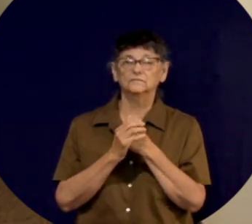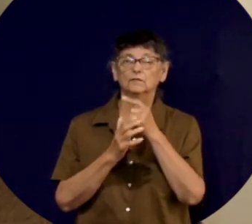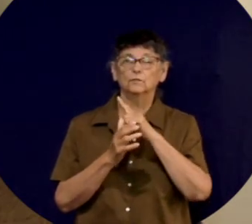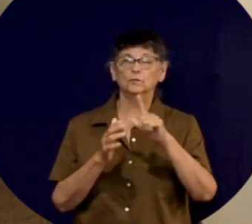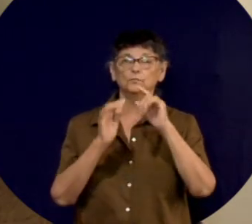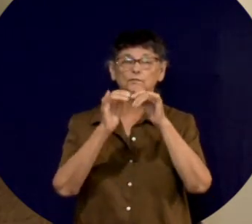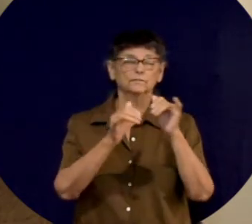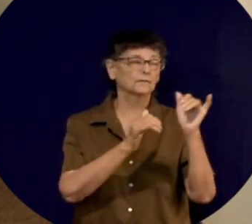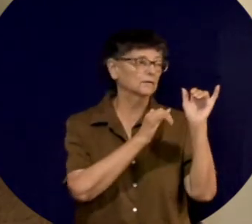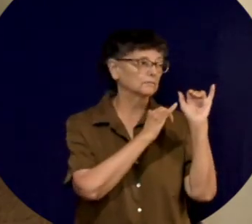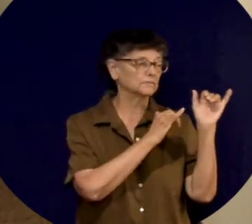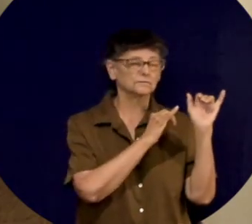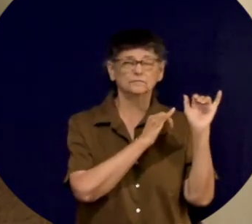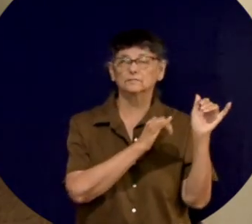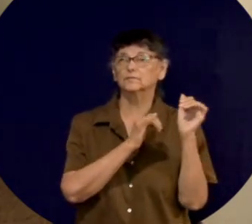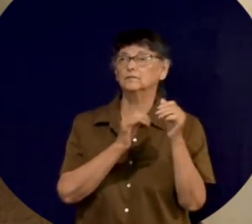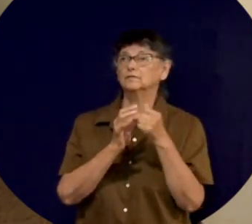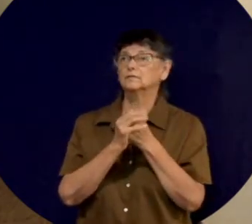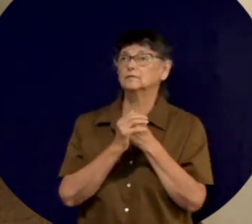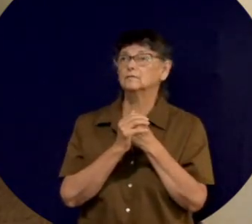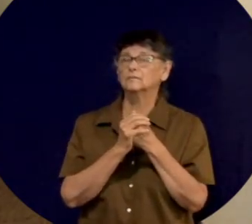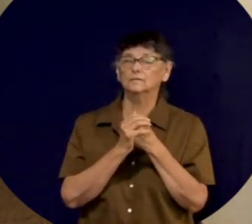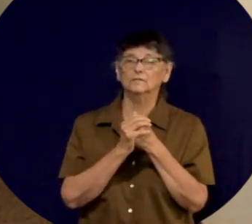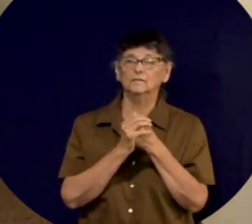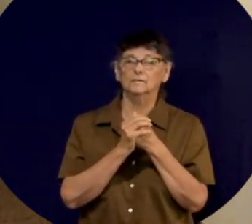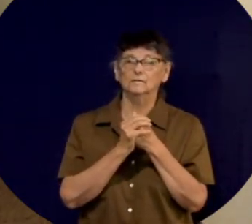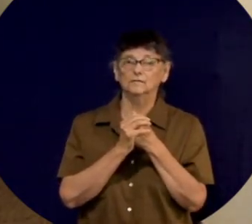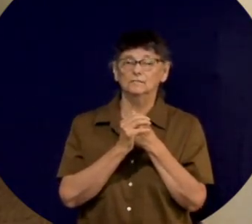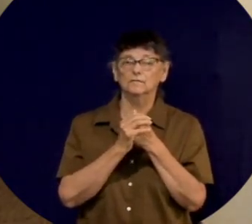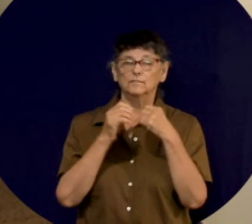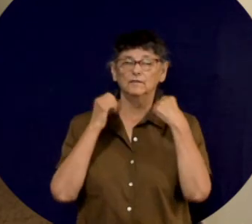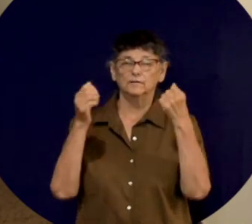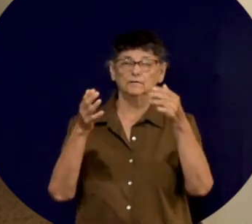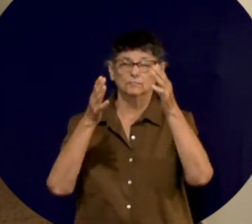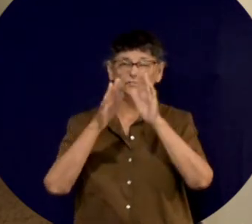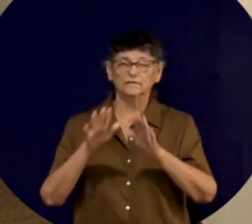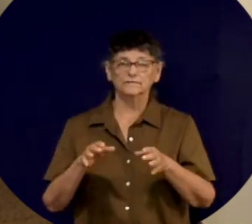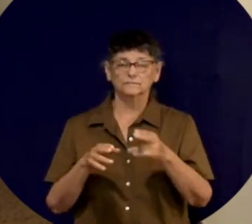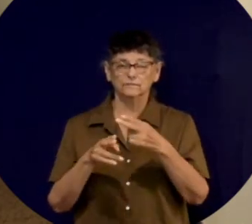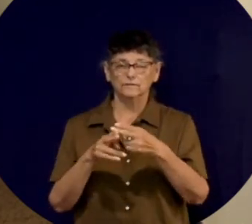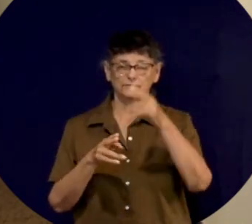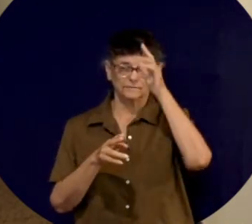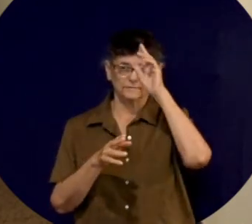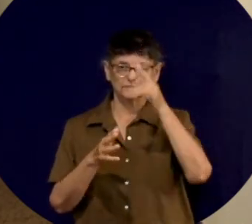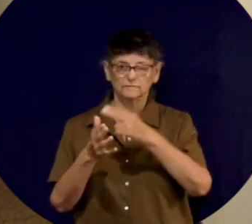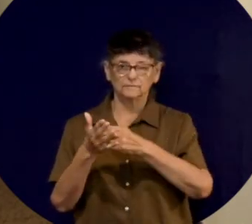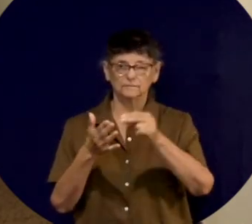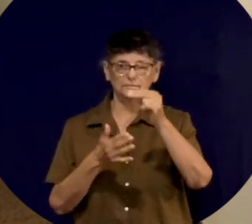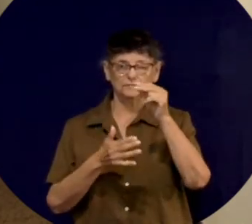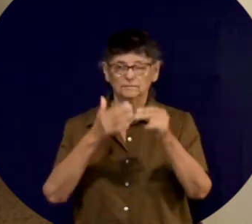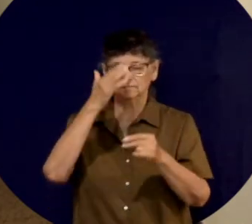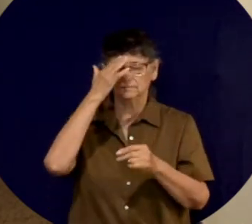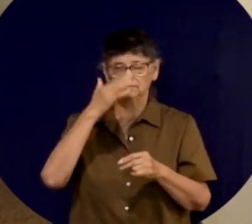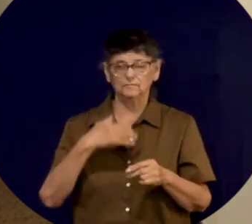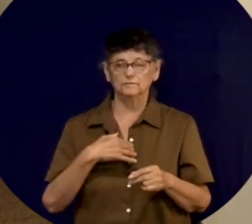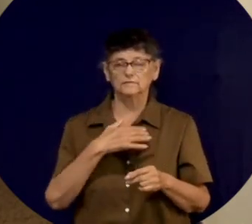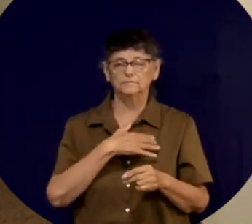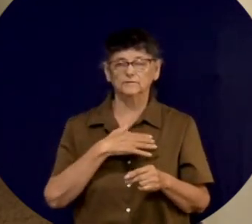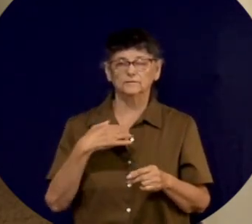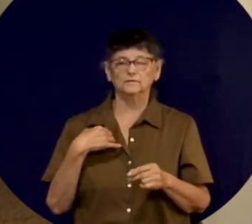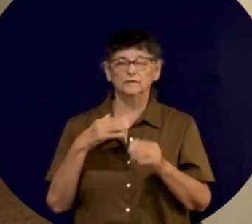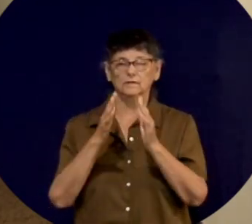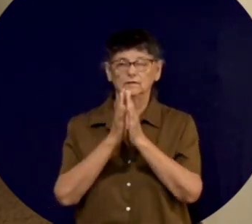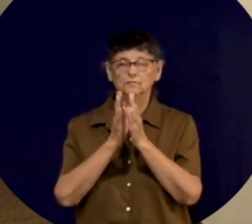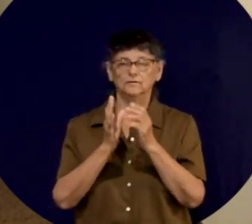The Lord be with you. And with your spirit. May Almighty God bless you, the Father, and the Son, and the